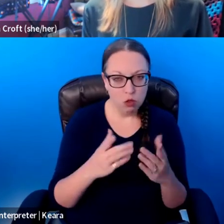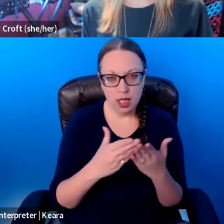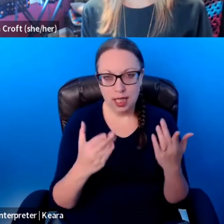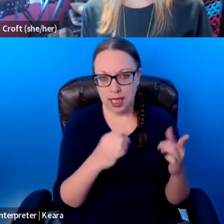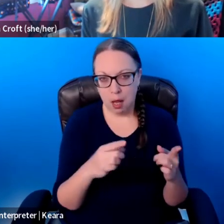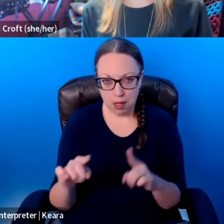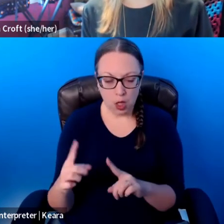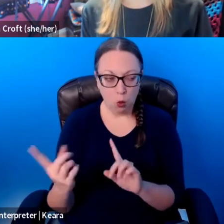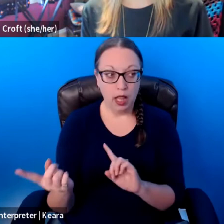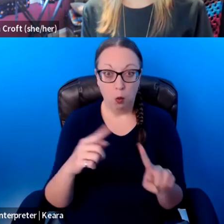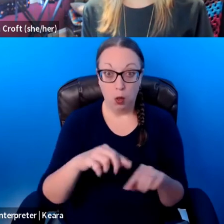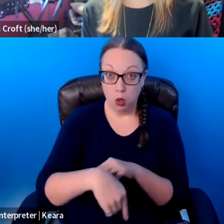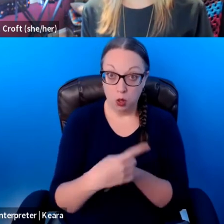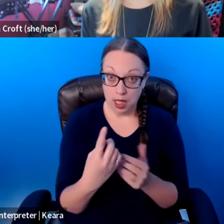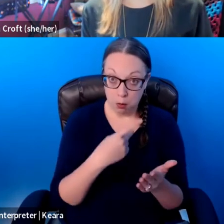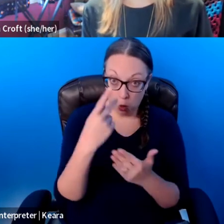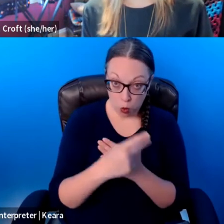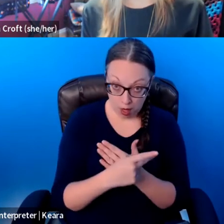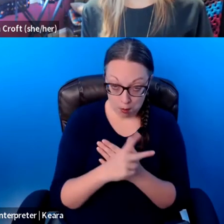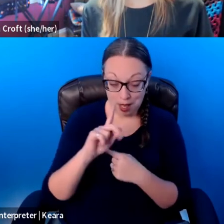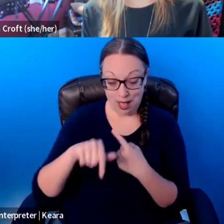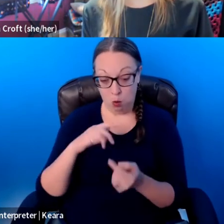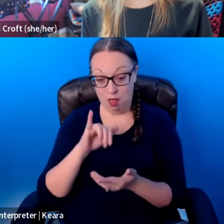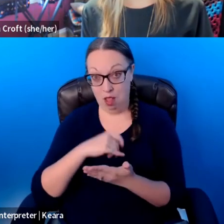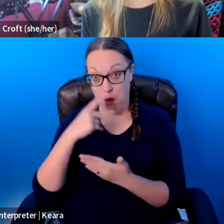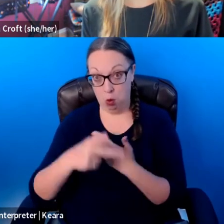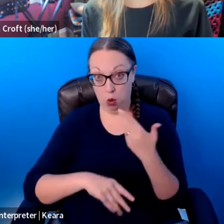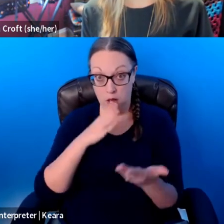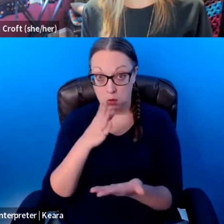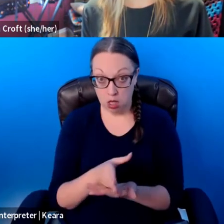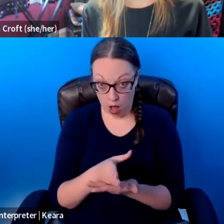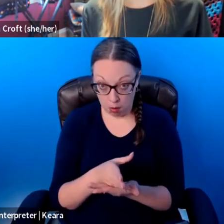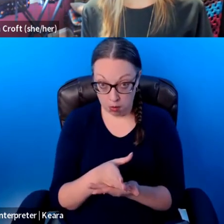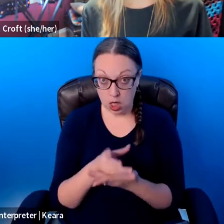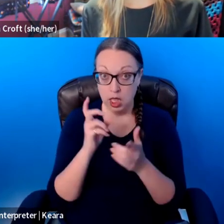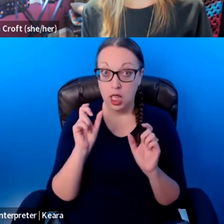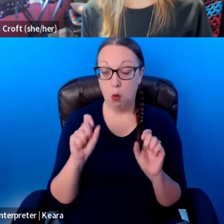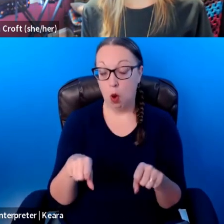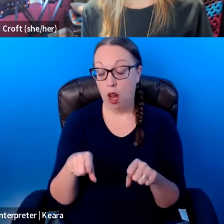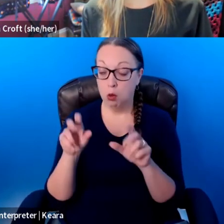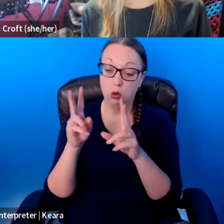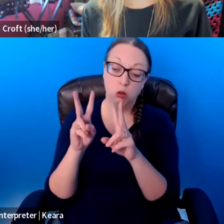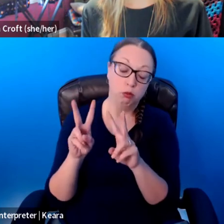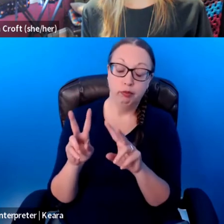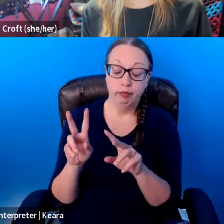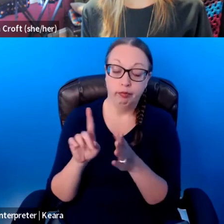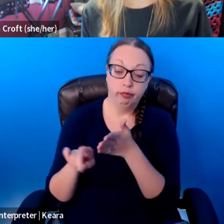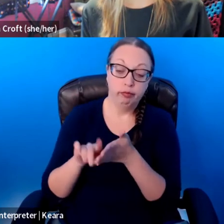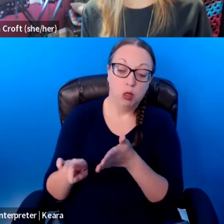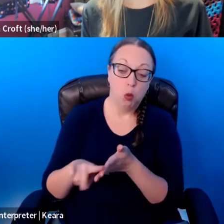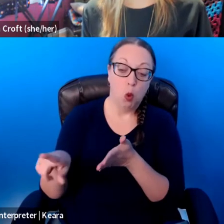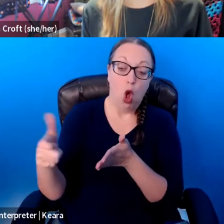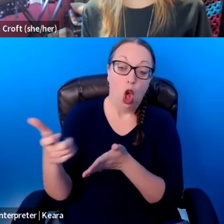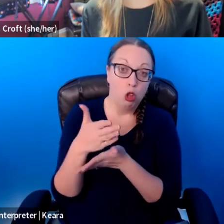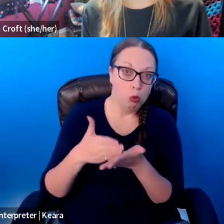program, and not having access to the day program, they were able to explore other parts of their lives and, you know, they had to